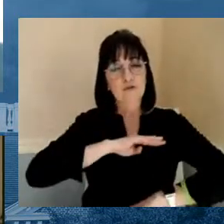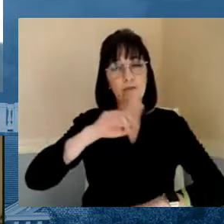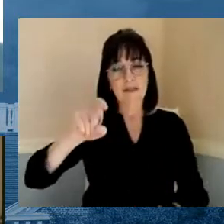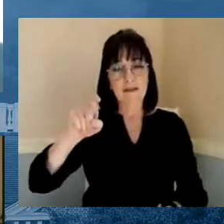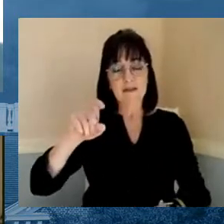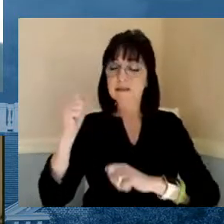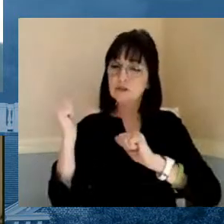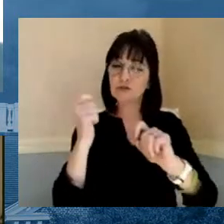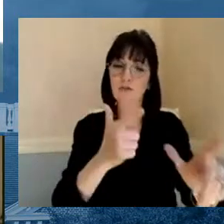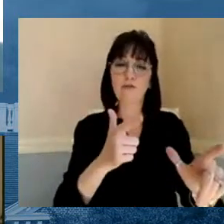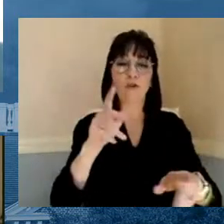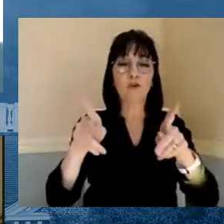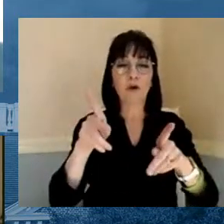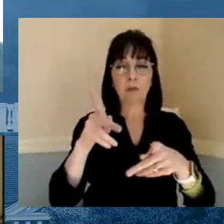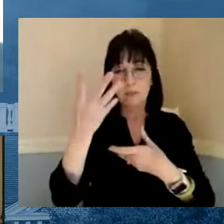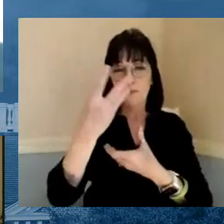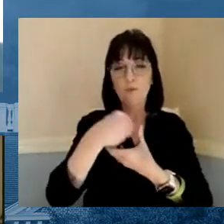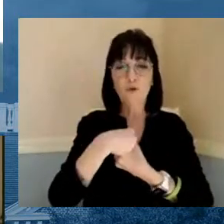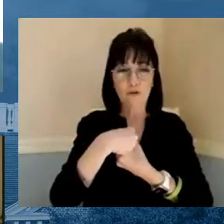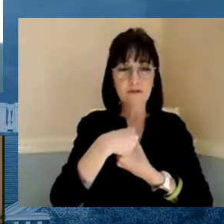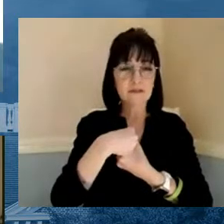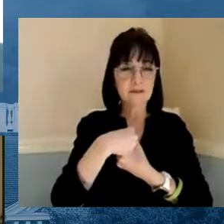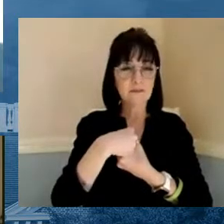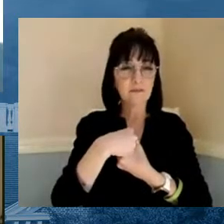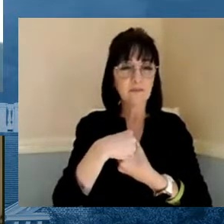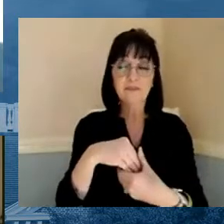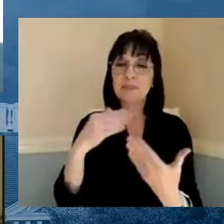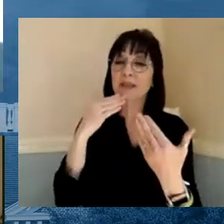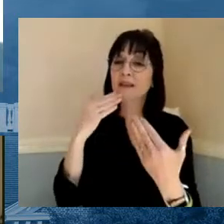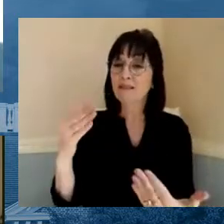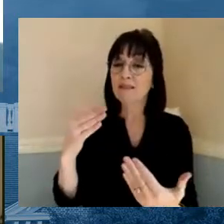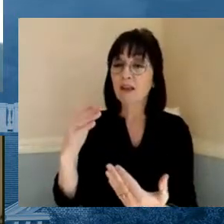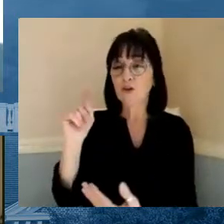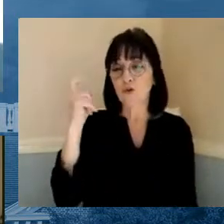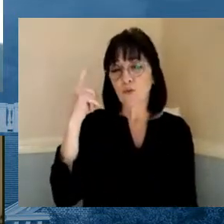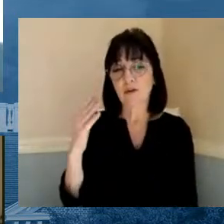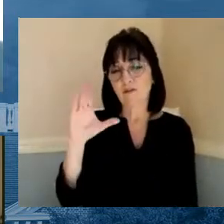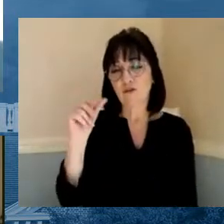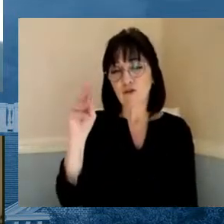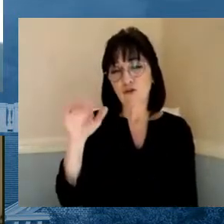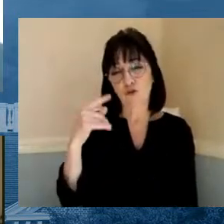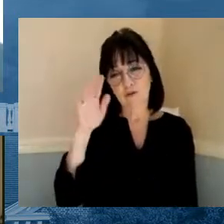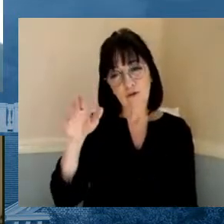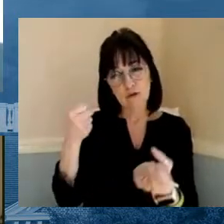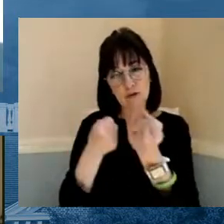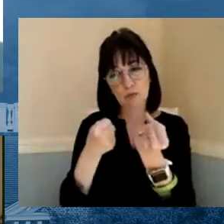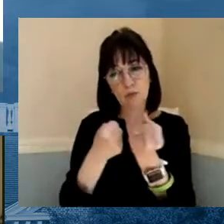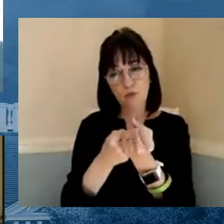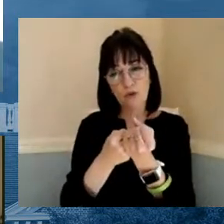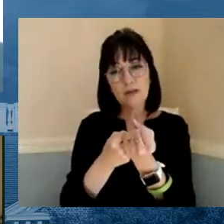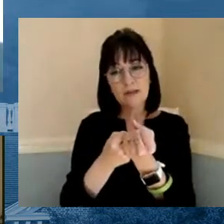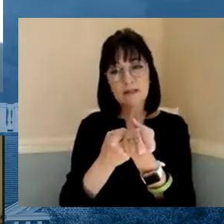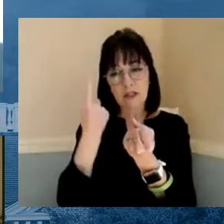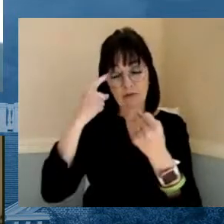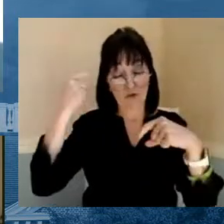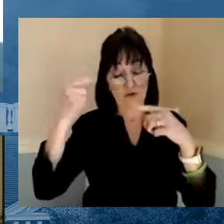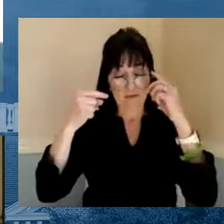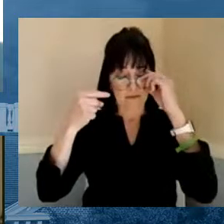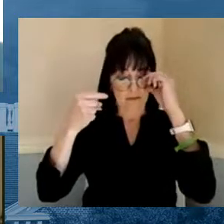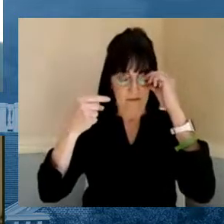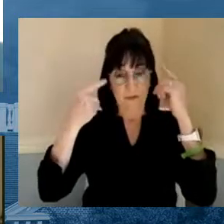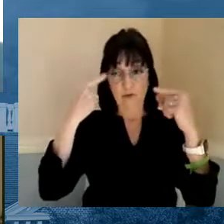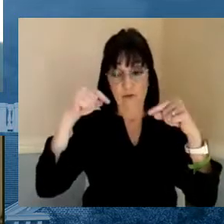Delaware. Again, thank you, Governor Carney, for your support and for this important